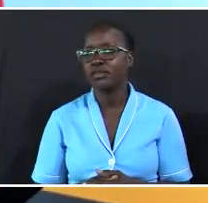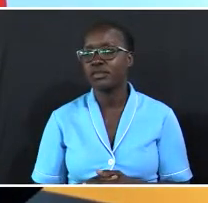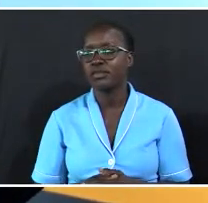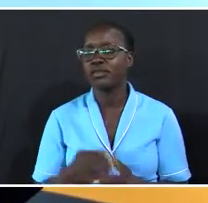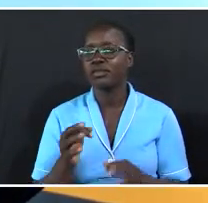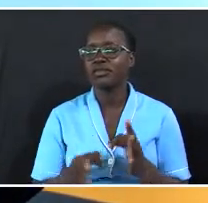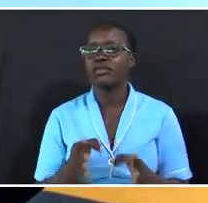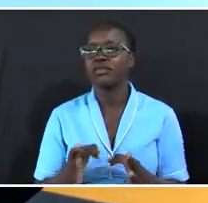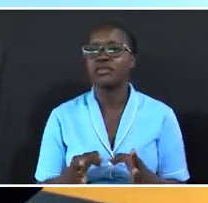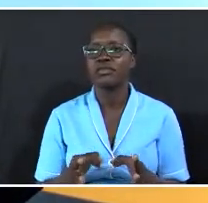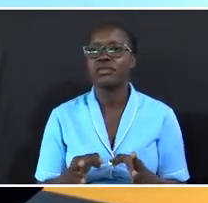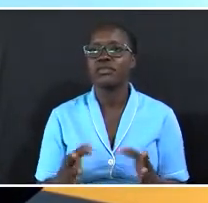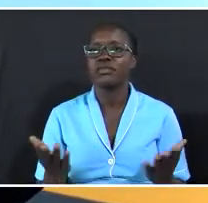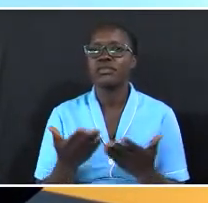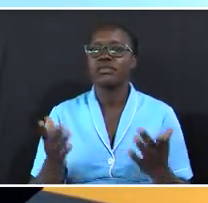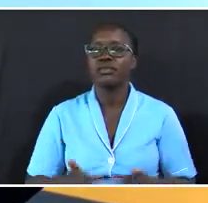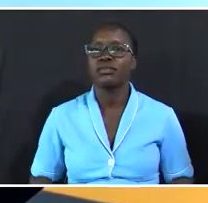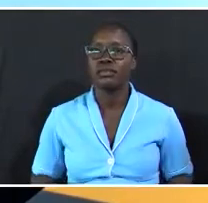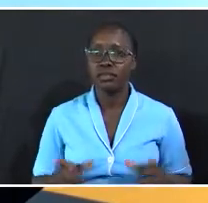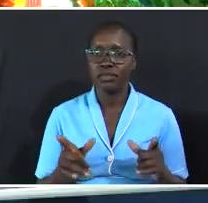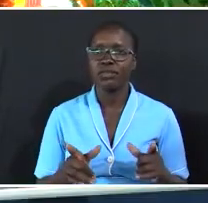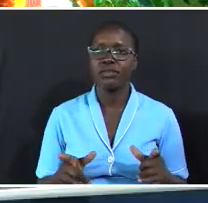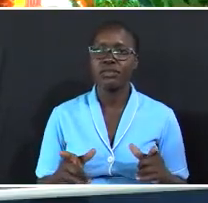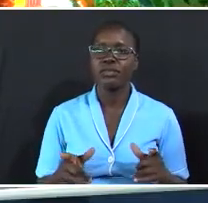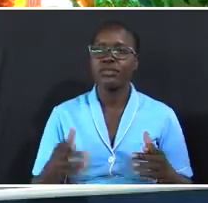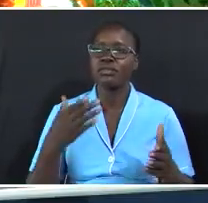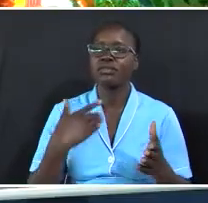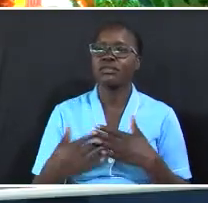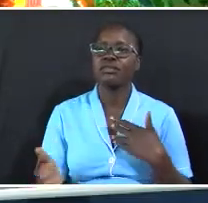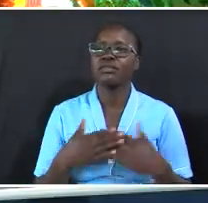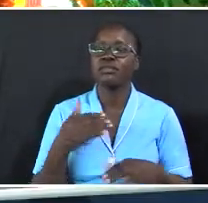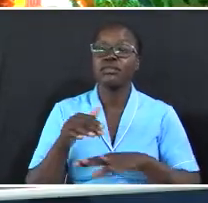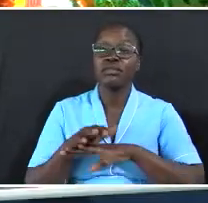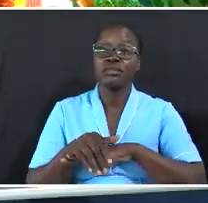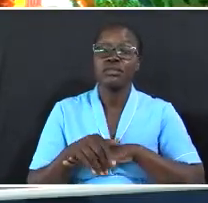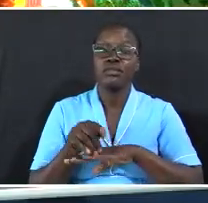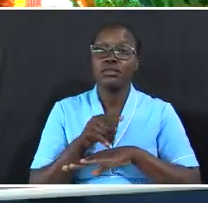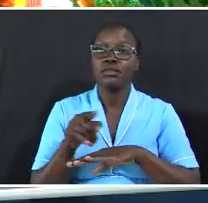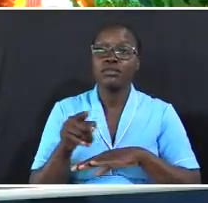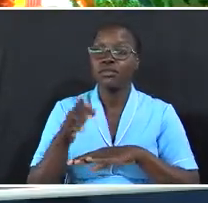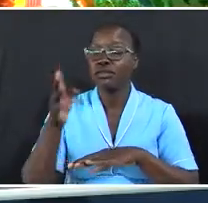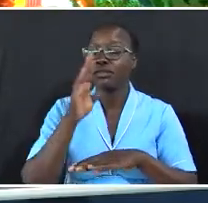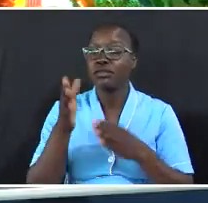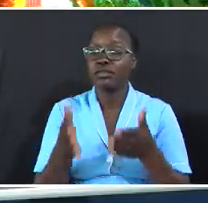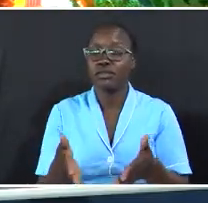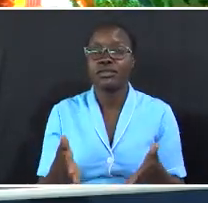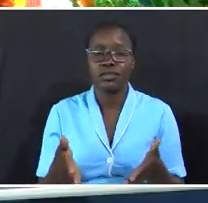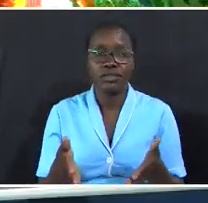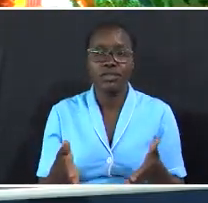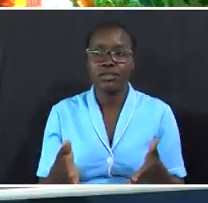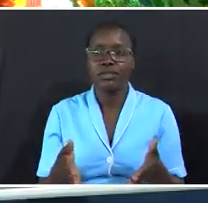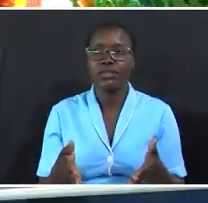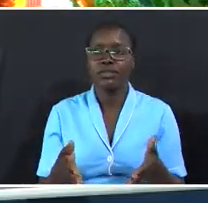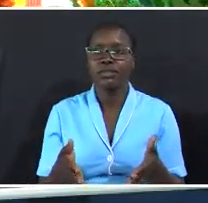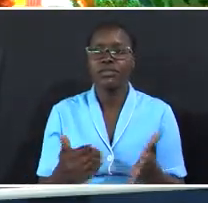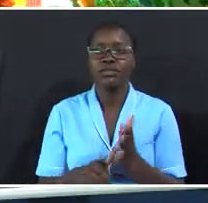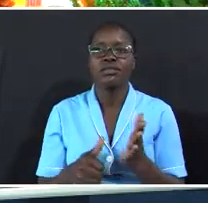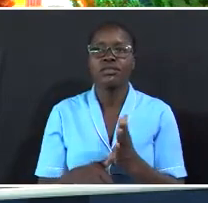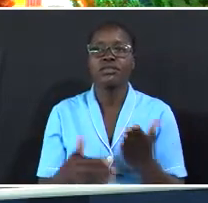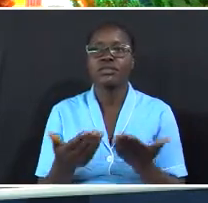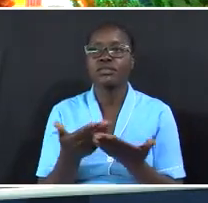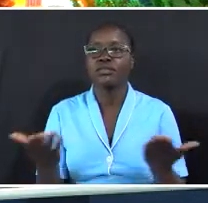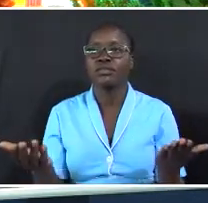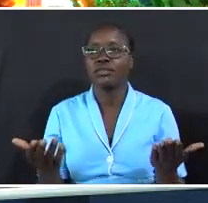If where you live, there is nothing that can attach you to God's presence, there is a problem.